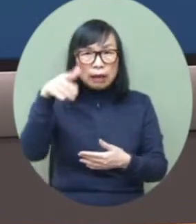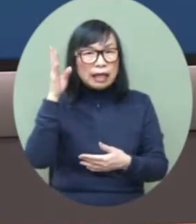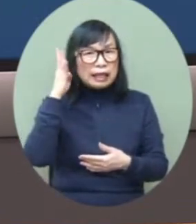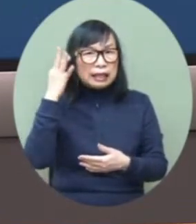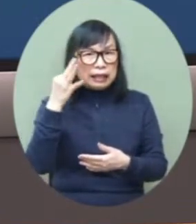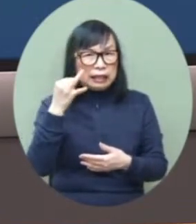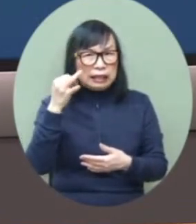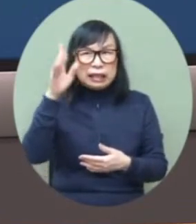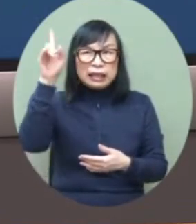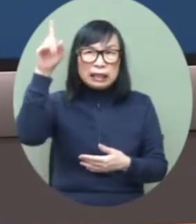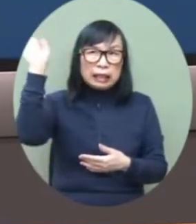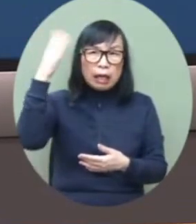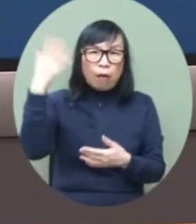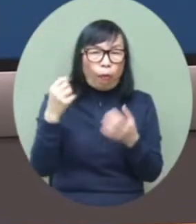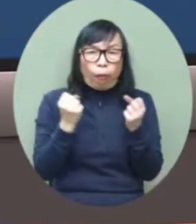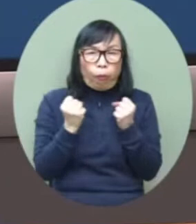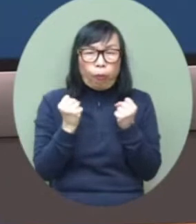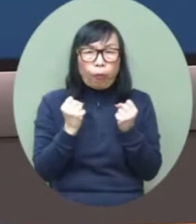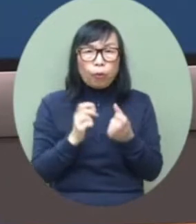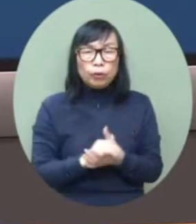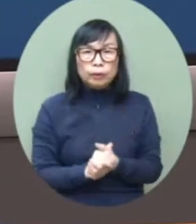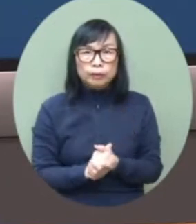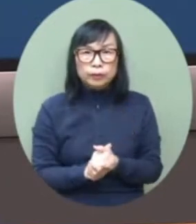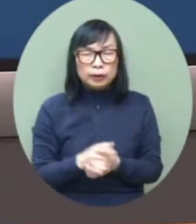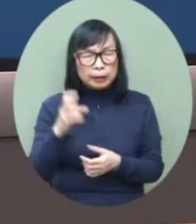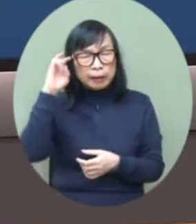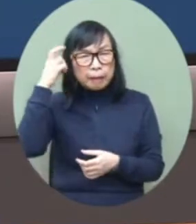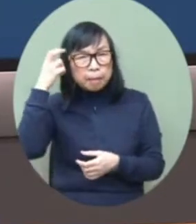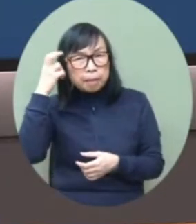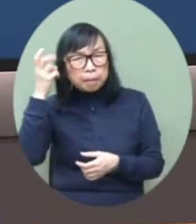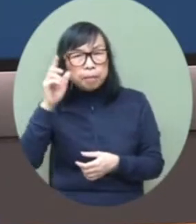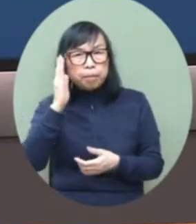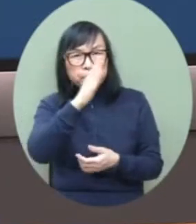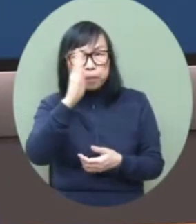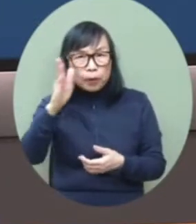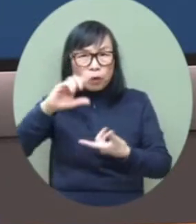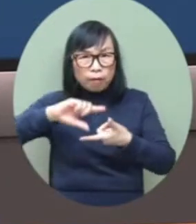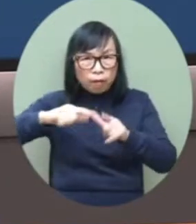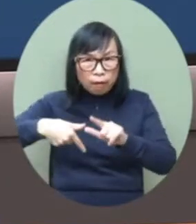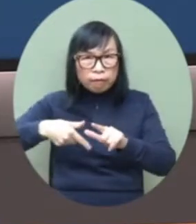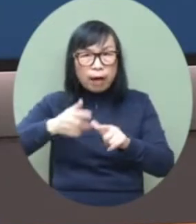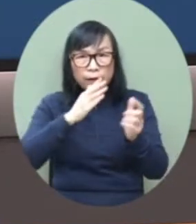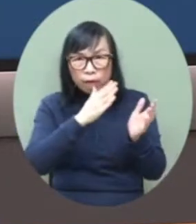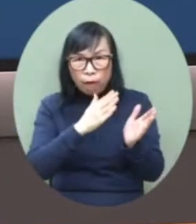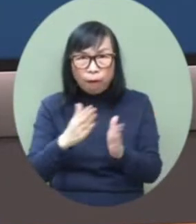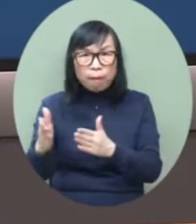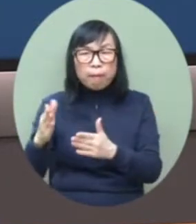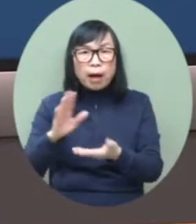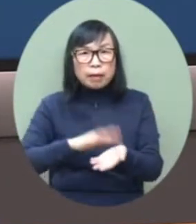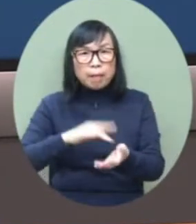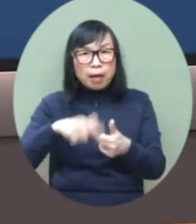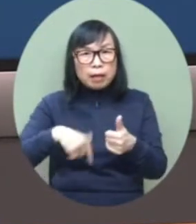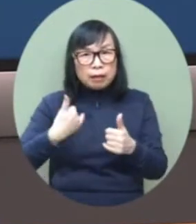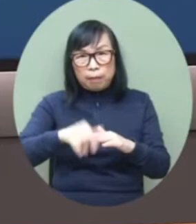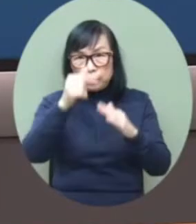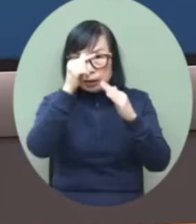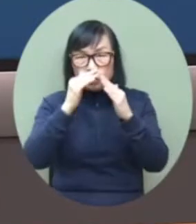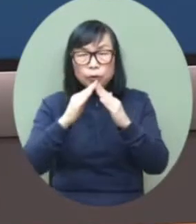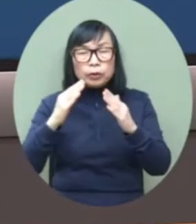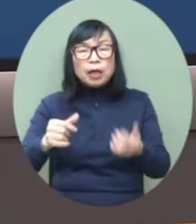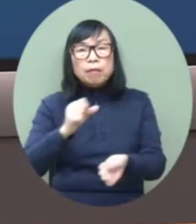rain, and the weather in the coming few days will also be cold. So we are thinking of different methods to